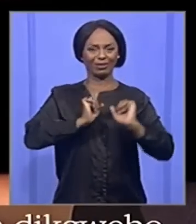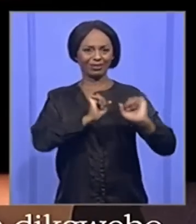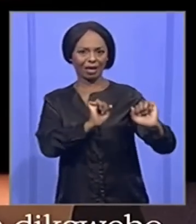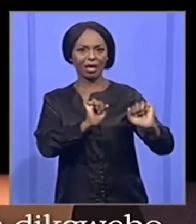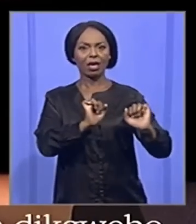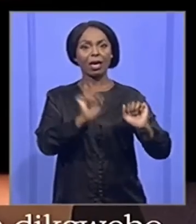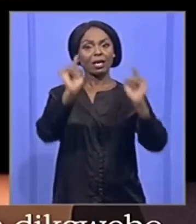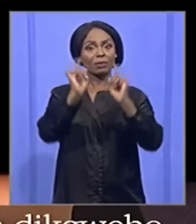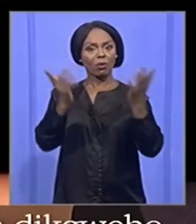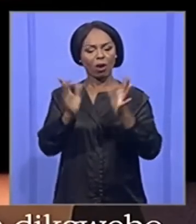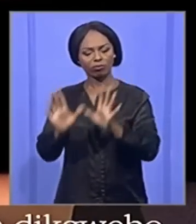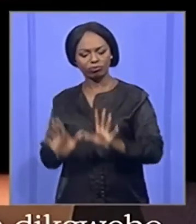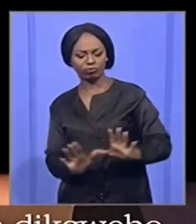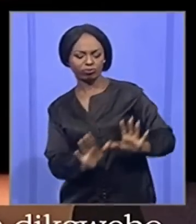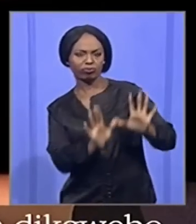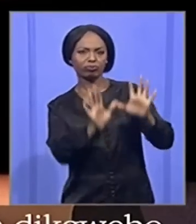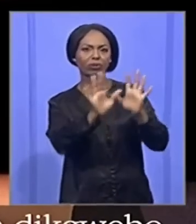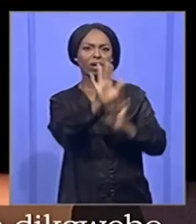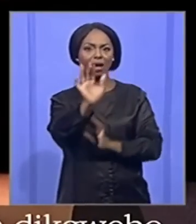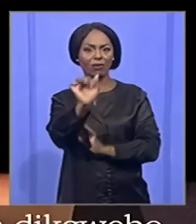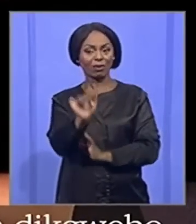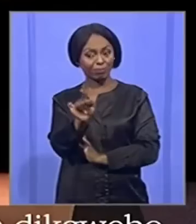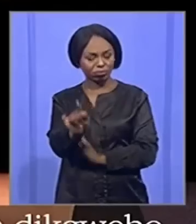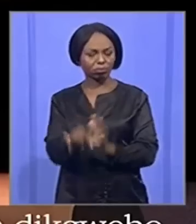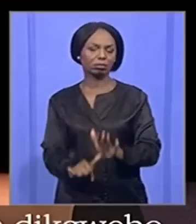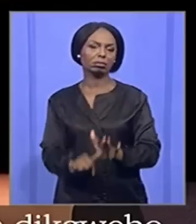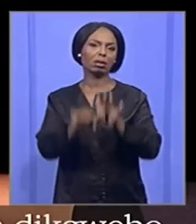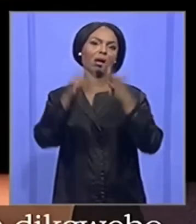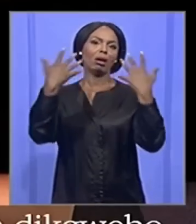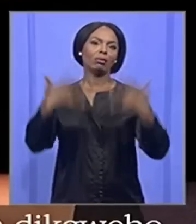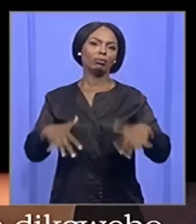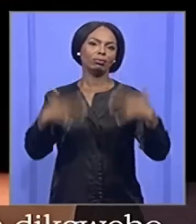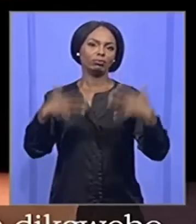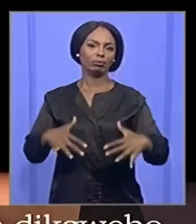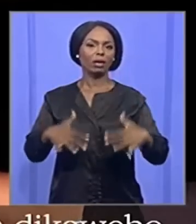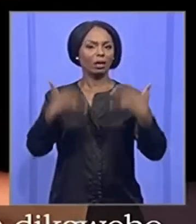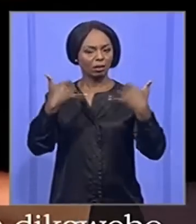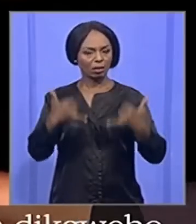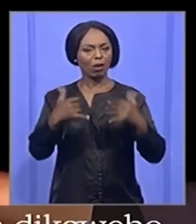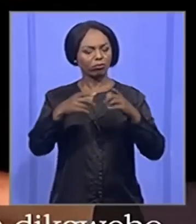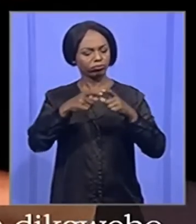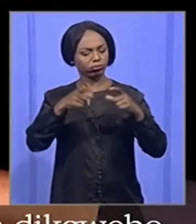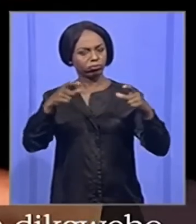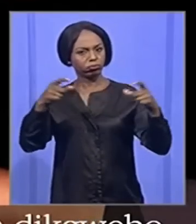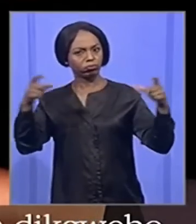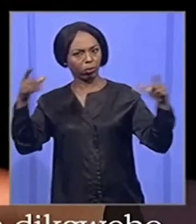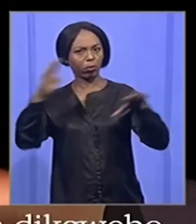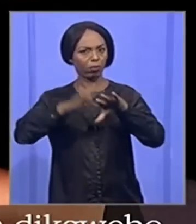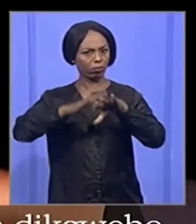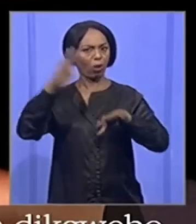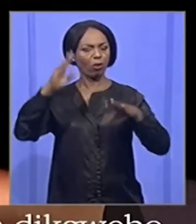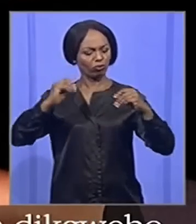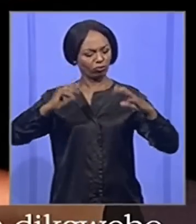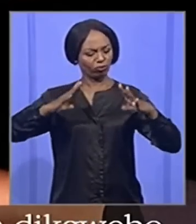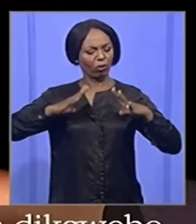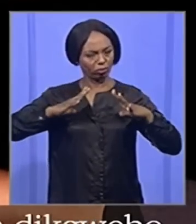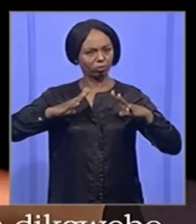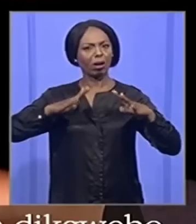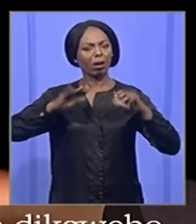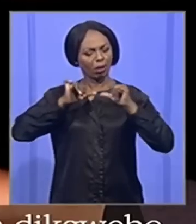African continent. And that's very important to us. We want to constantly expand our reach. We want to make sure that